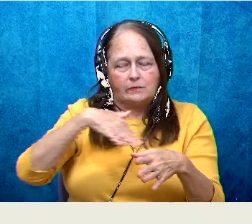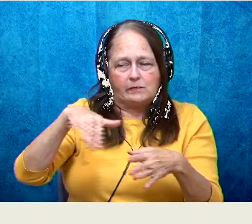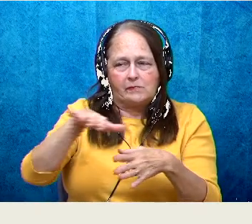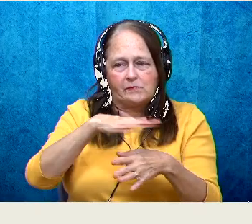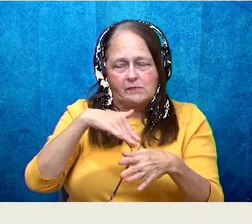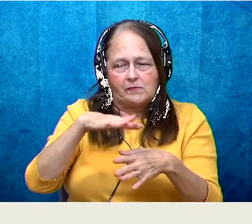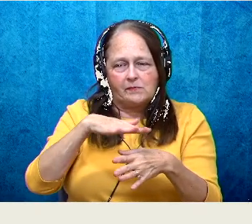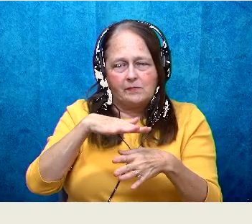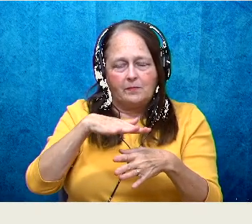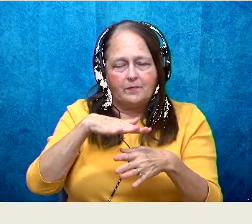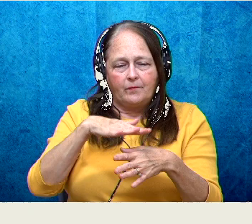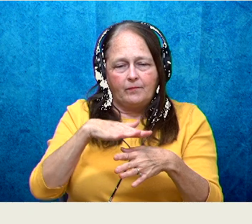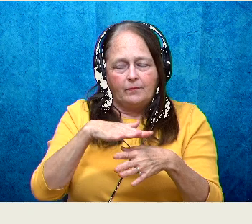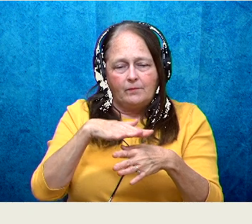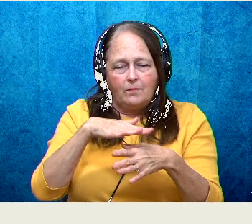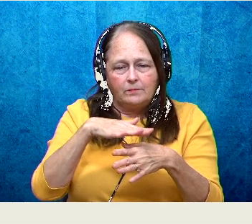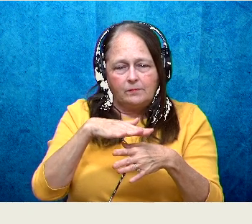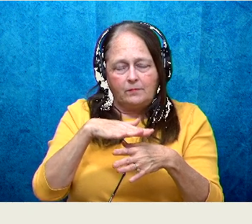moment.